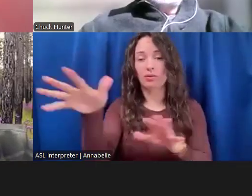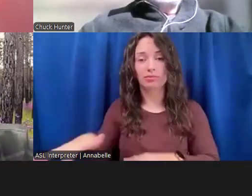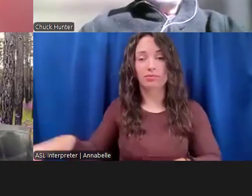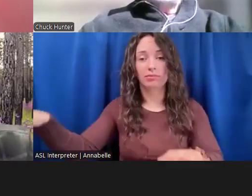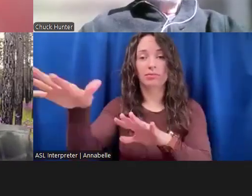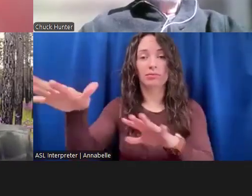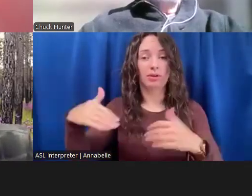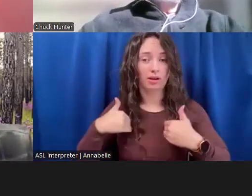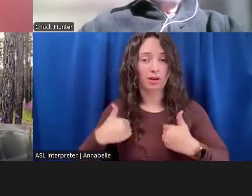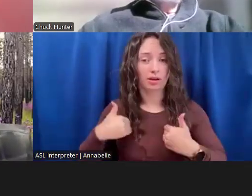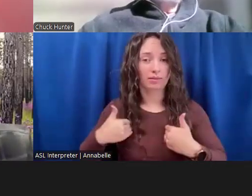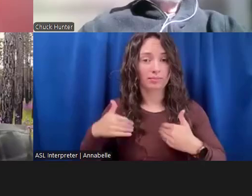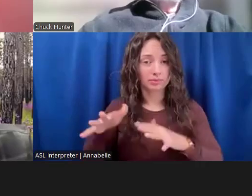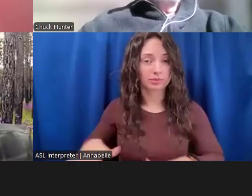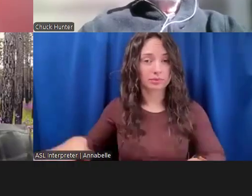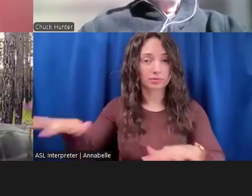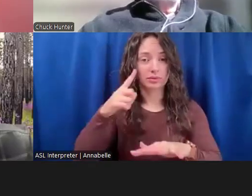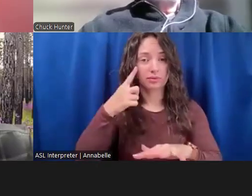country?